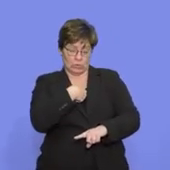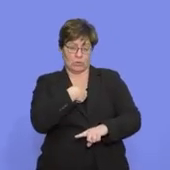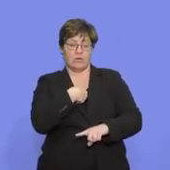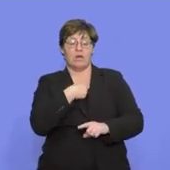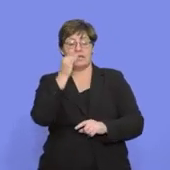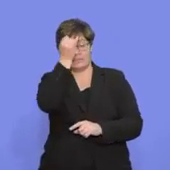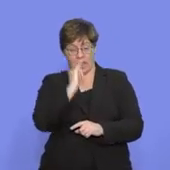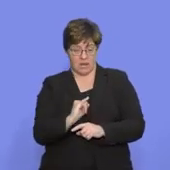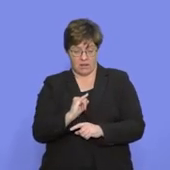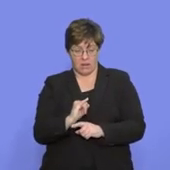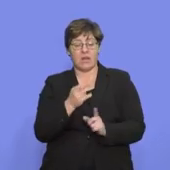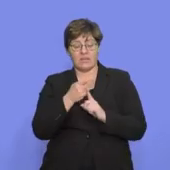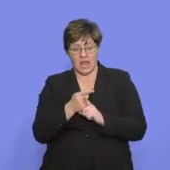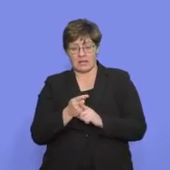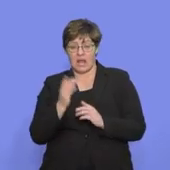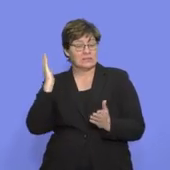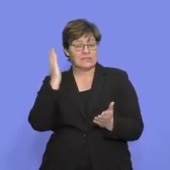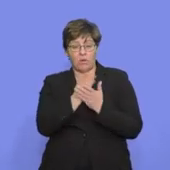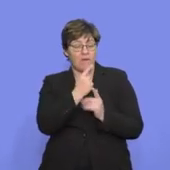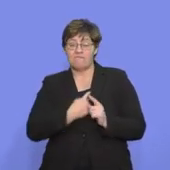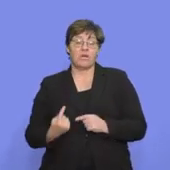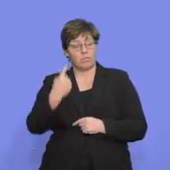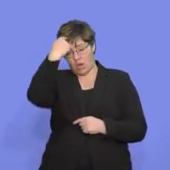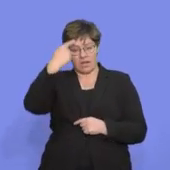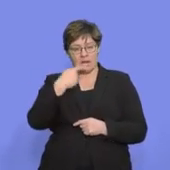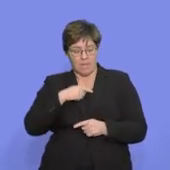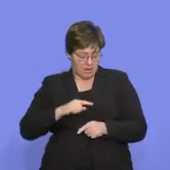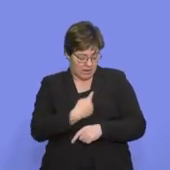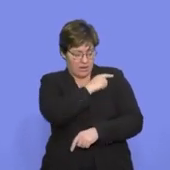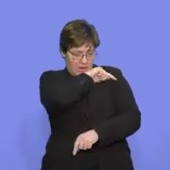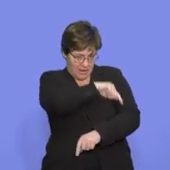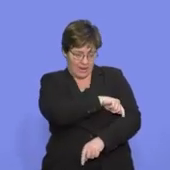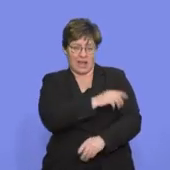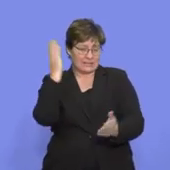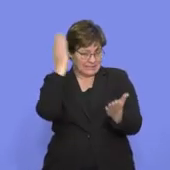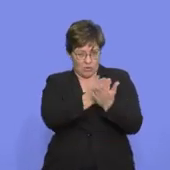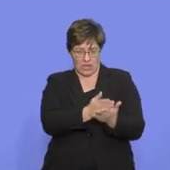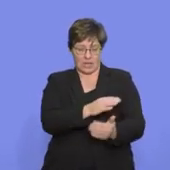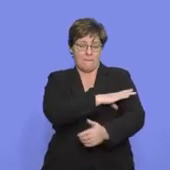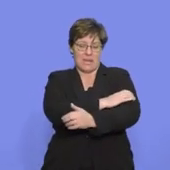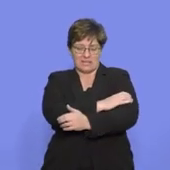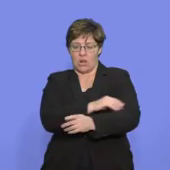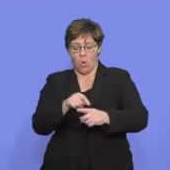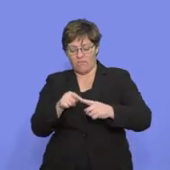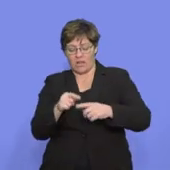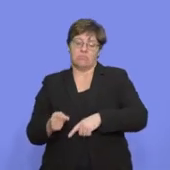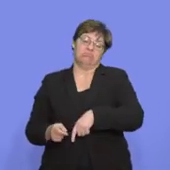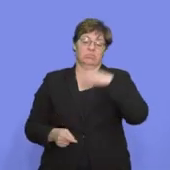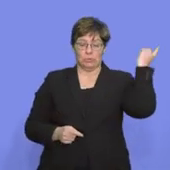cord directly, doesn't go to the brain, to the effector. The effector is the muscle or the gland that needs to